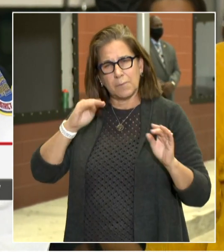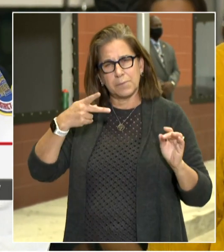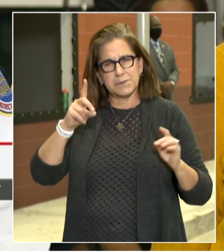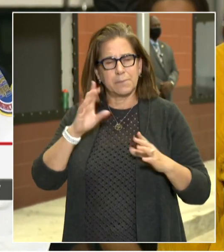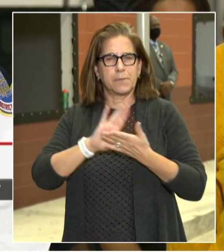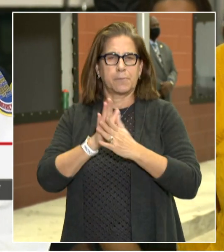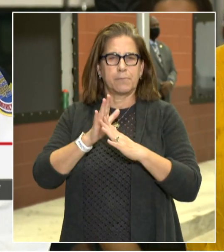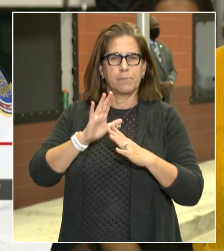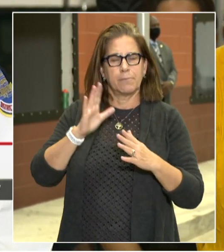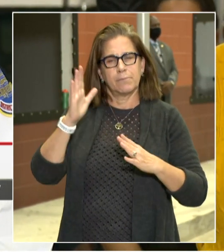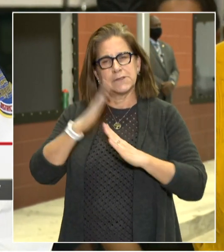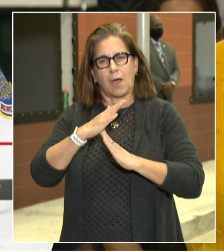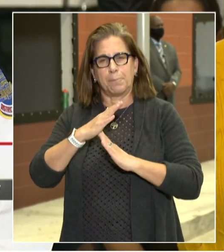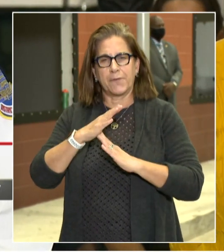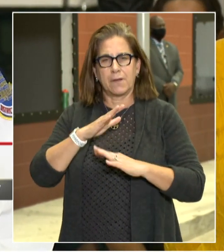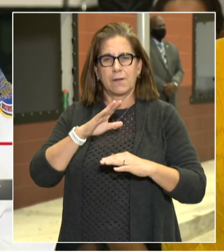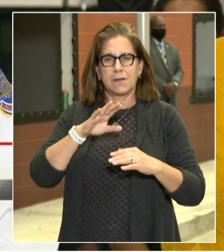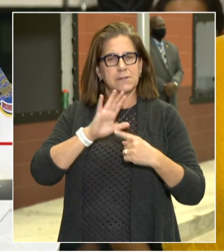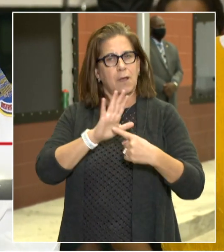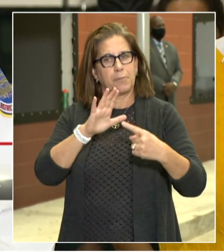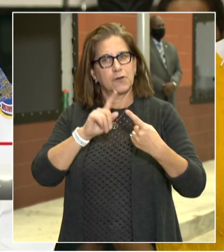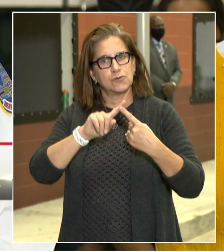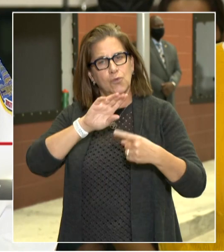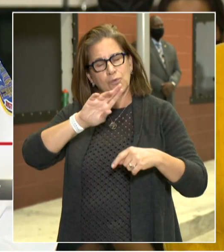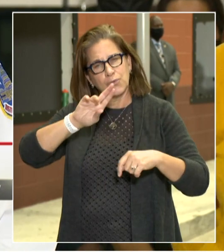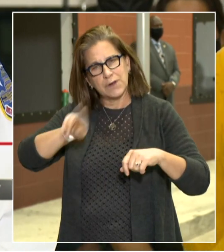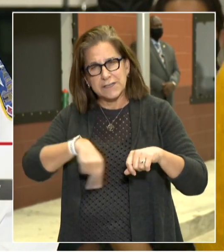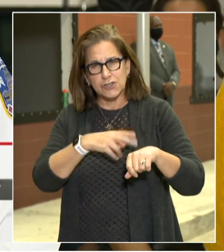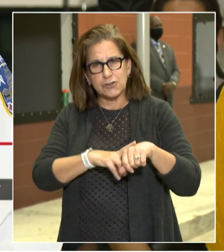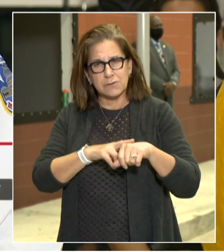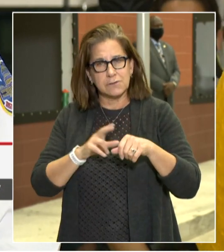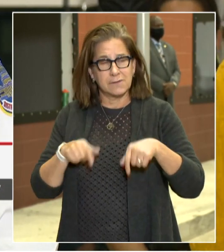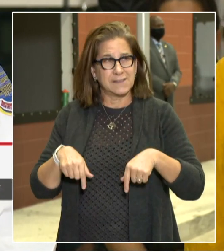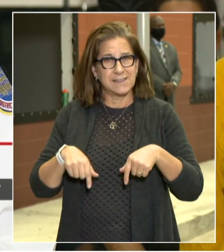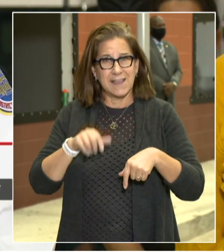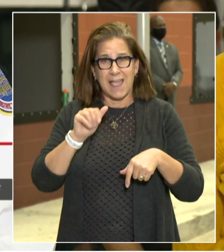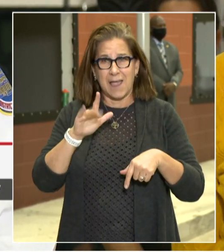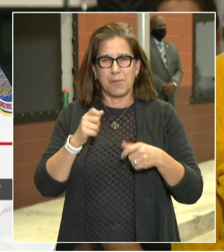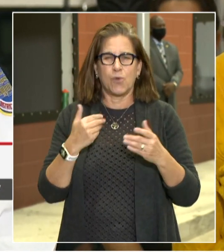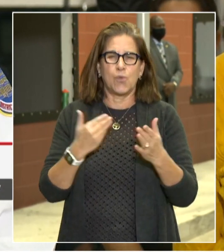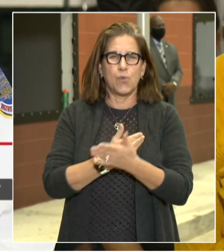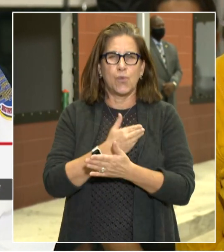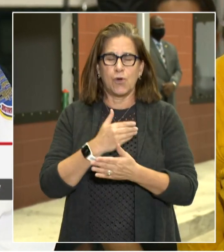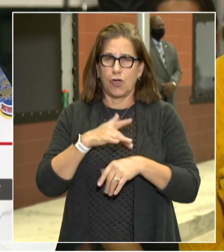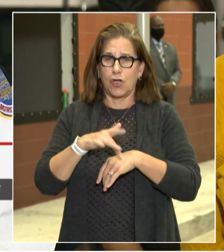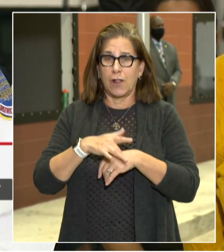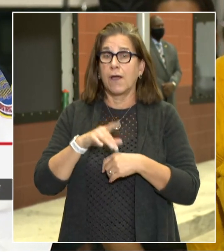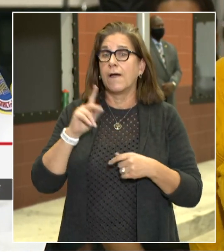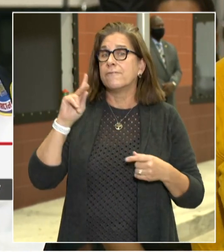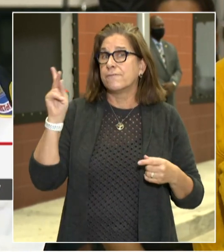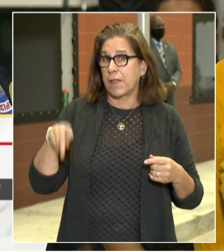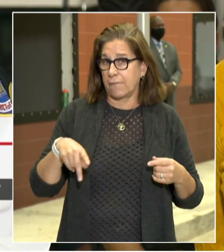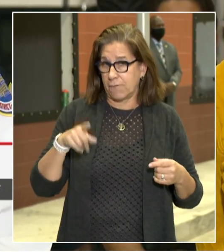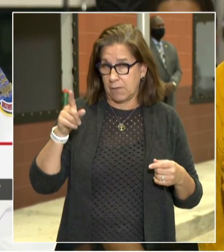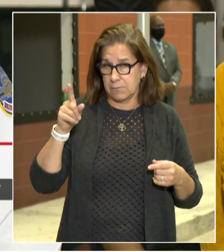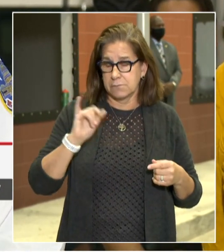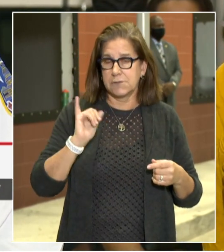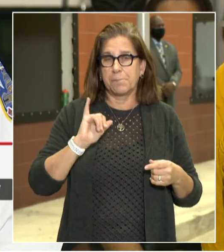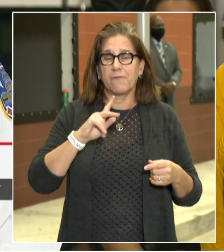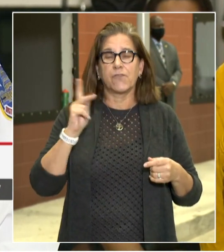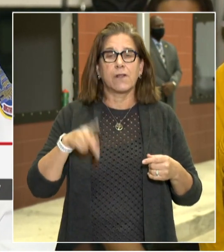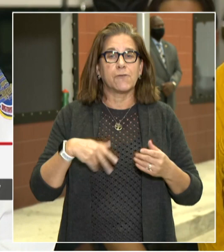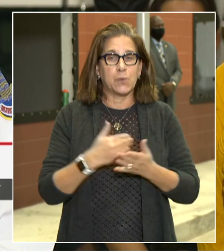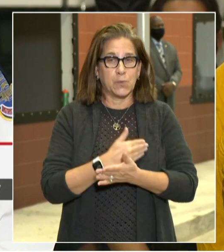Department is an early adopter. Arlington County Police Department, early adopter. I feel like I'm missing a few. New Orleans,